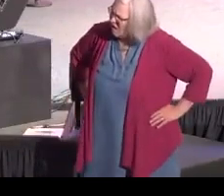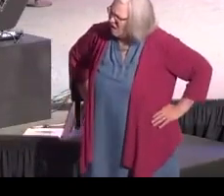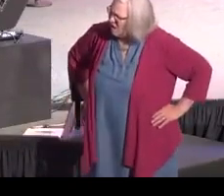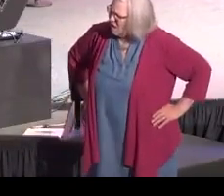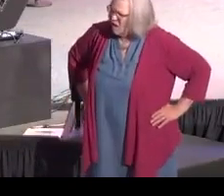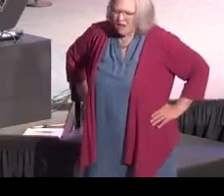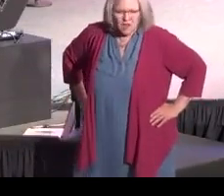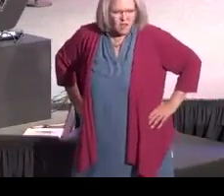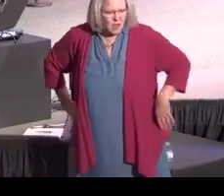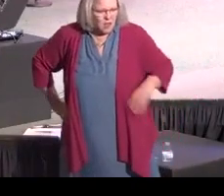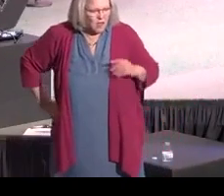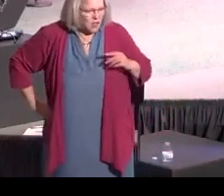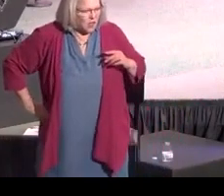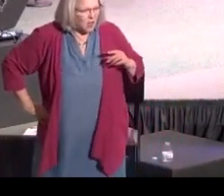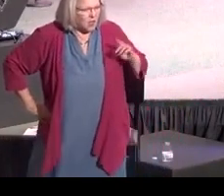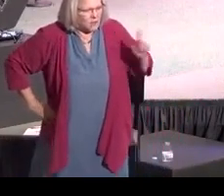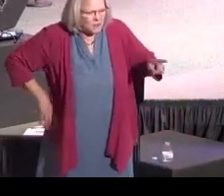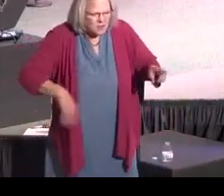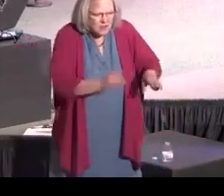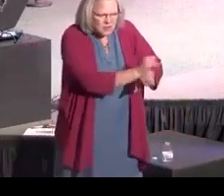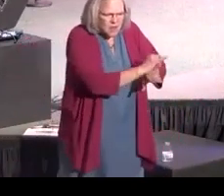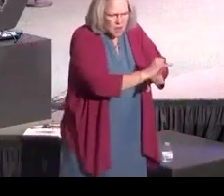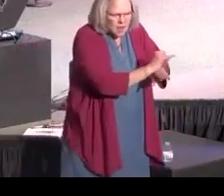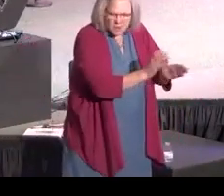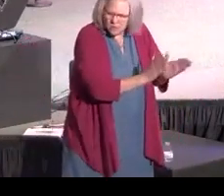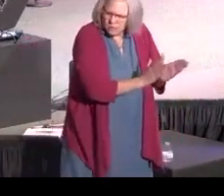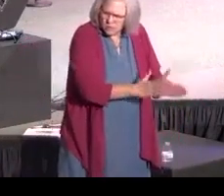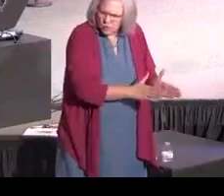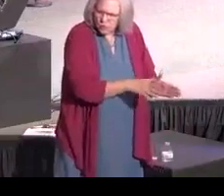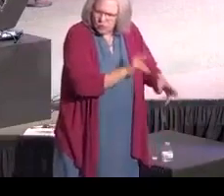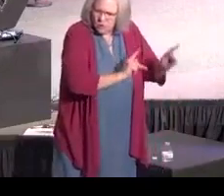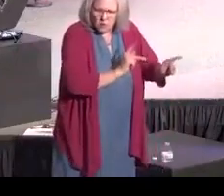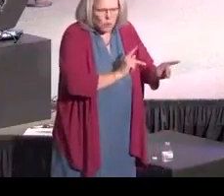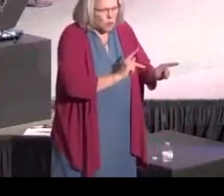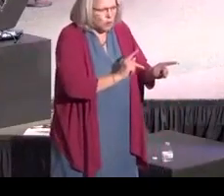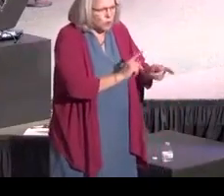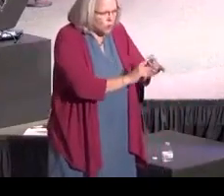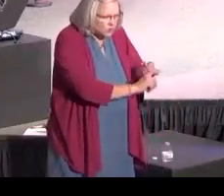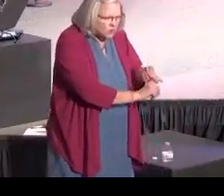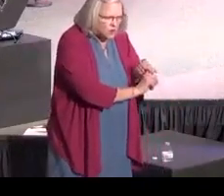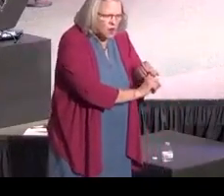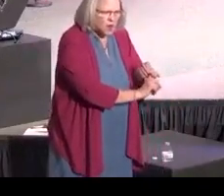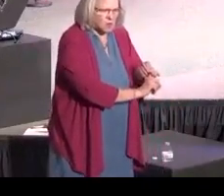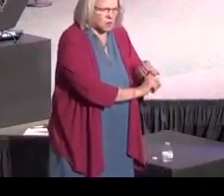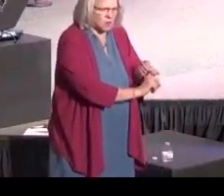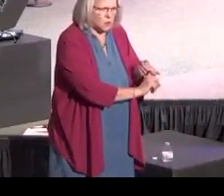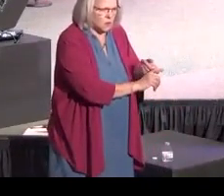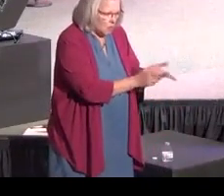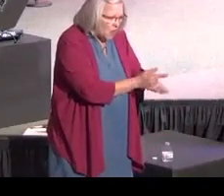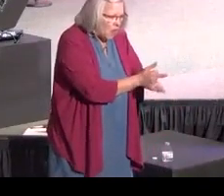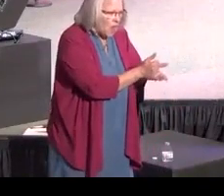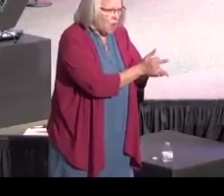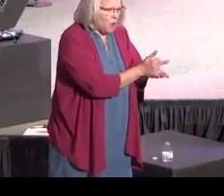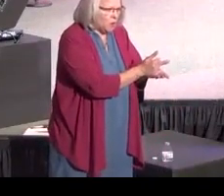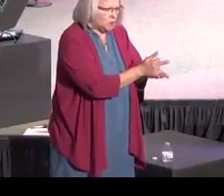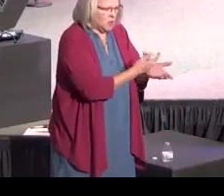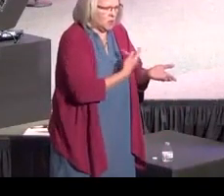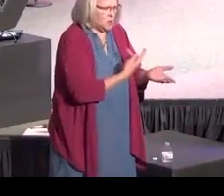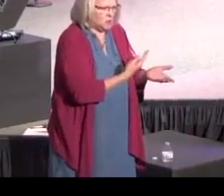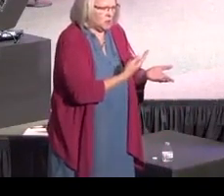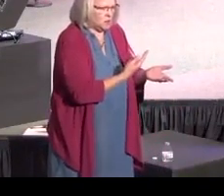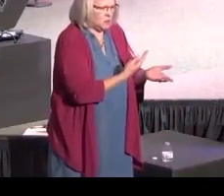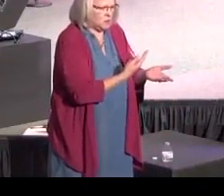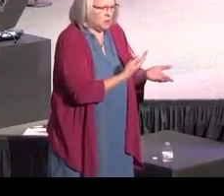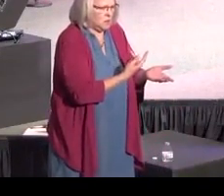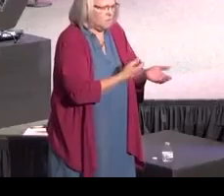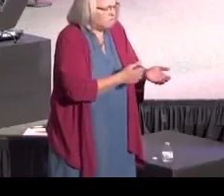that these islanders were. Pretty amazing. In life, we need to look for the